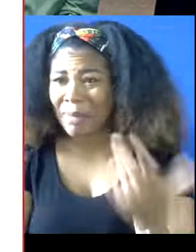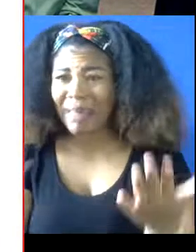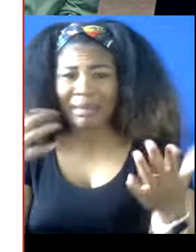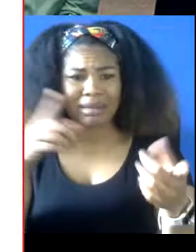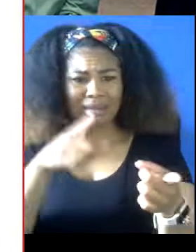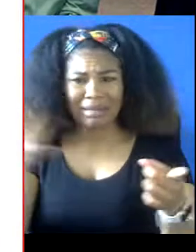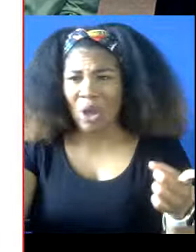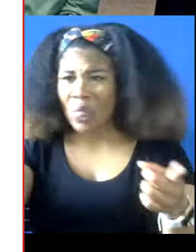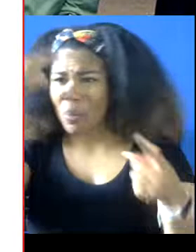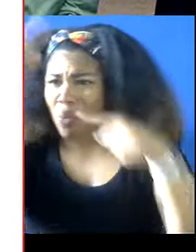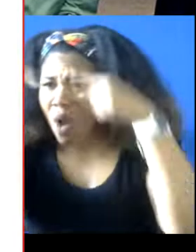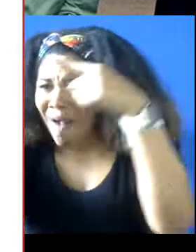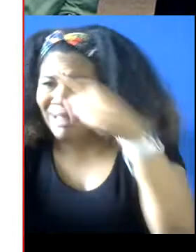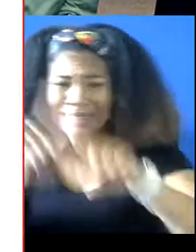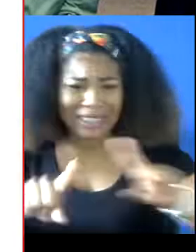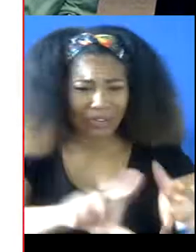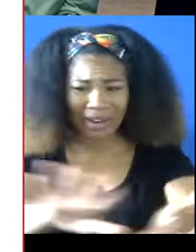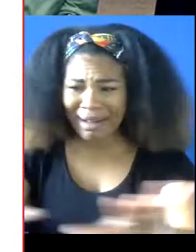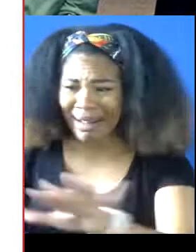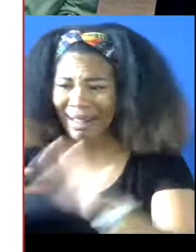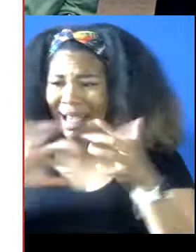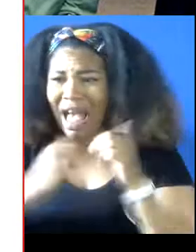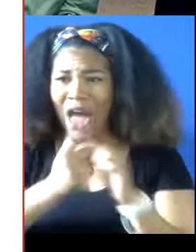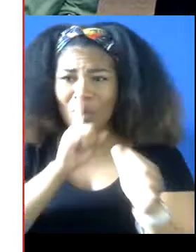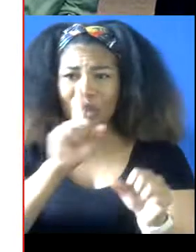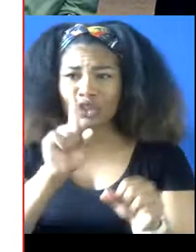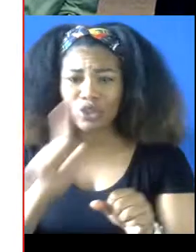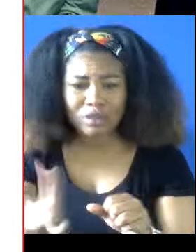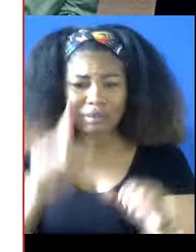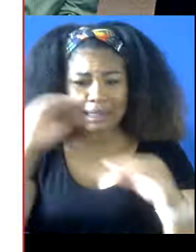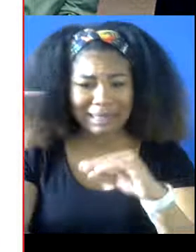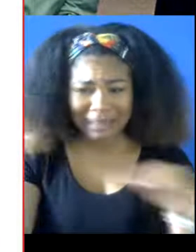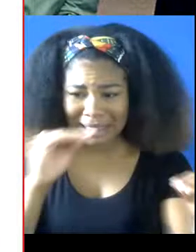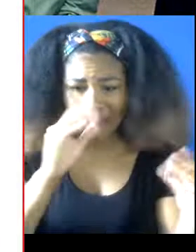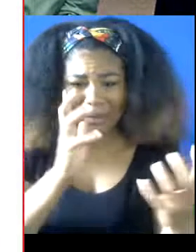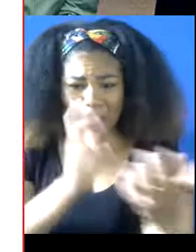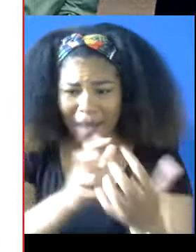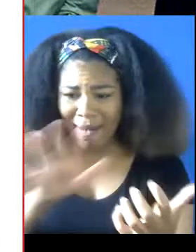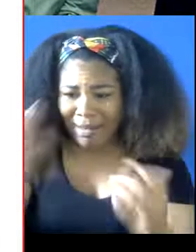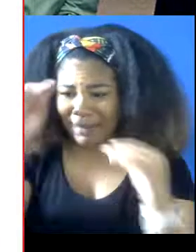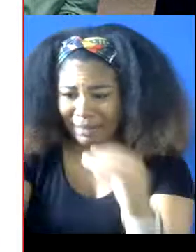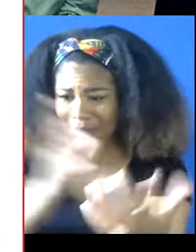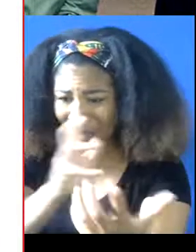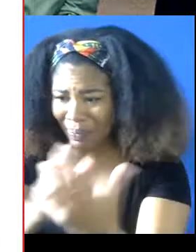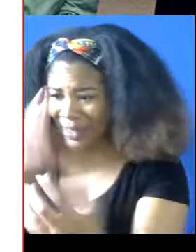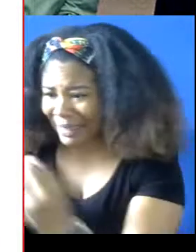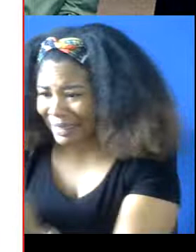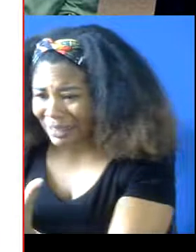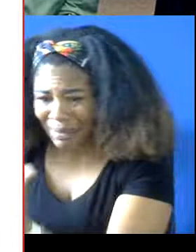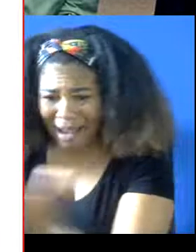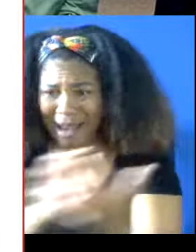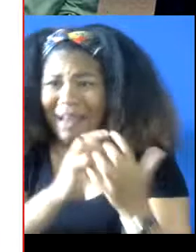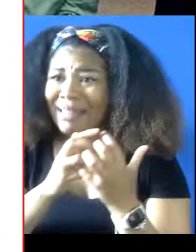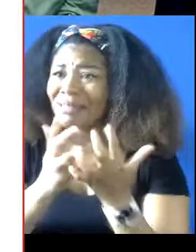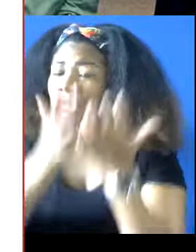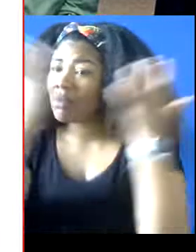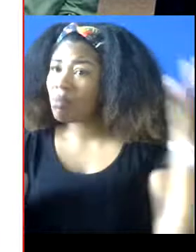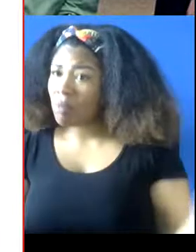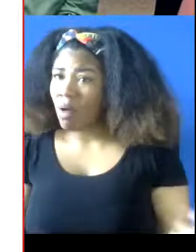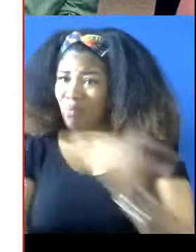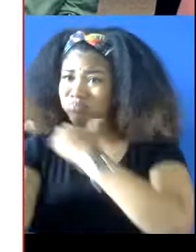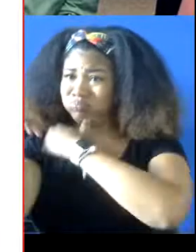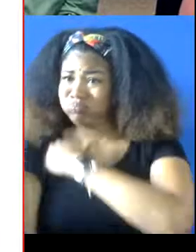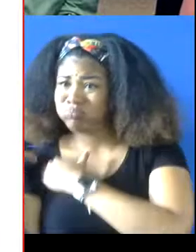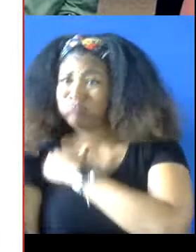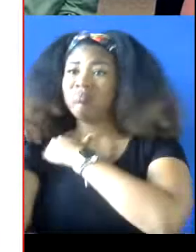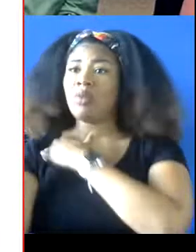address that and really respect, take into account, work toward ensuring that all of my